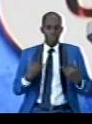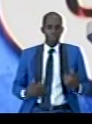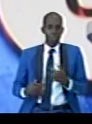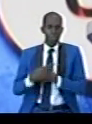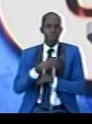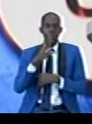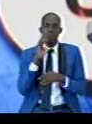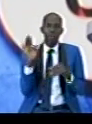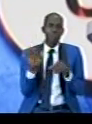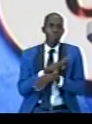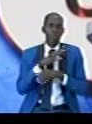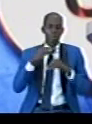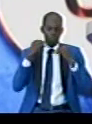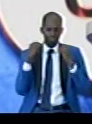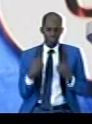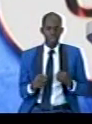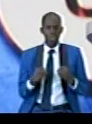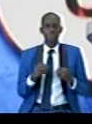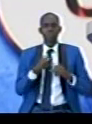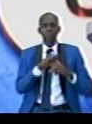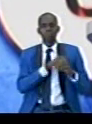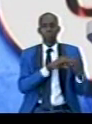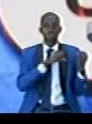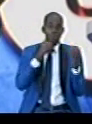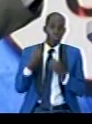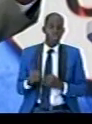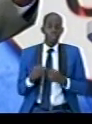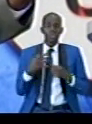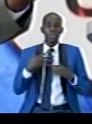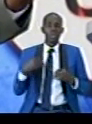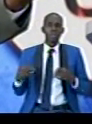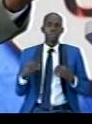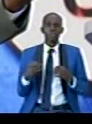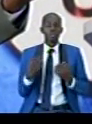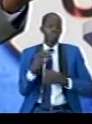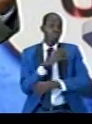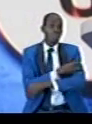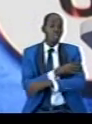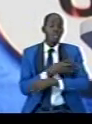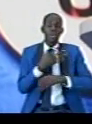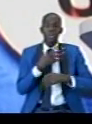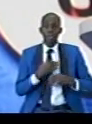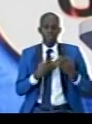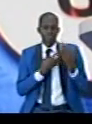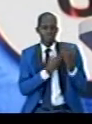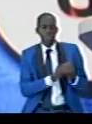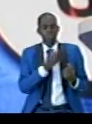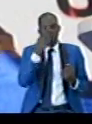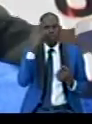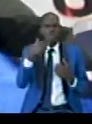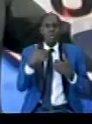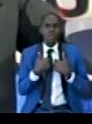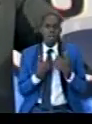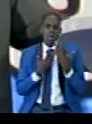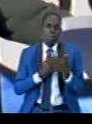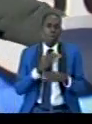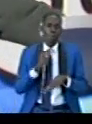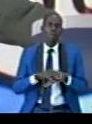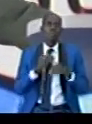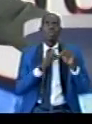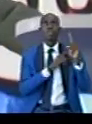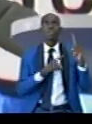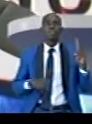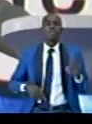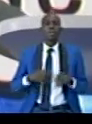of power and full of assurance and full of confidence because you have waited upon the Lord. Then it says you